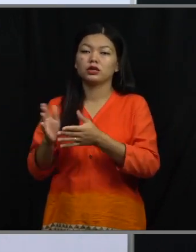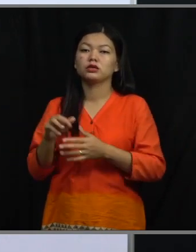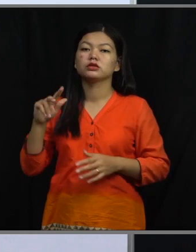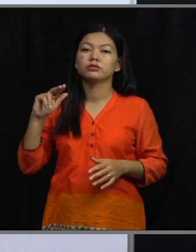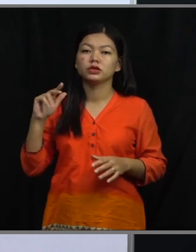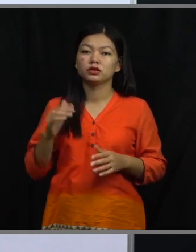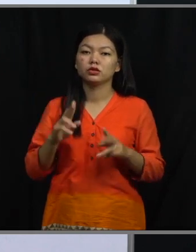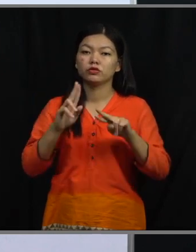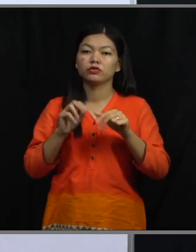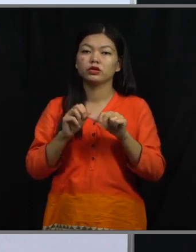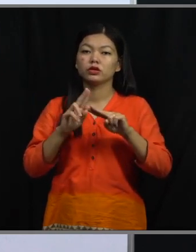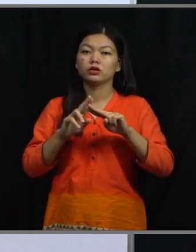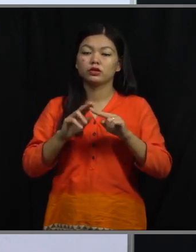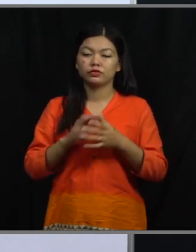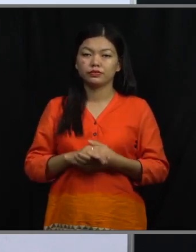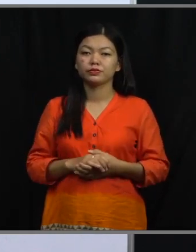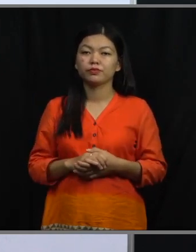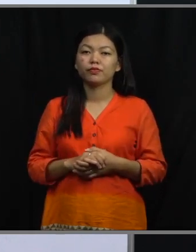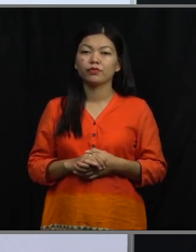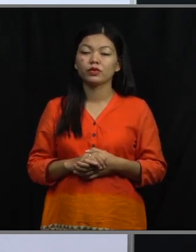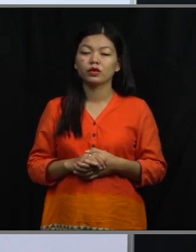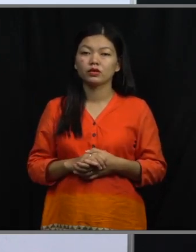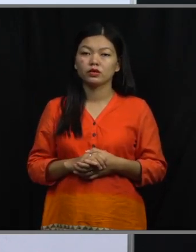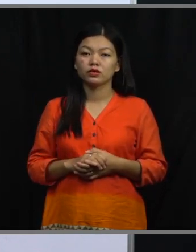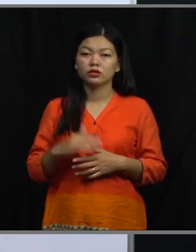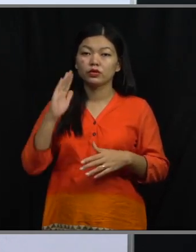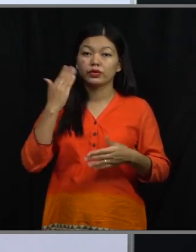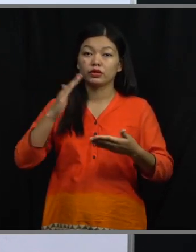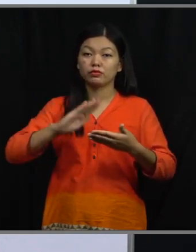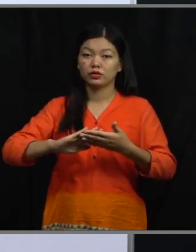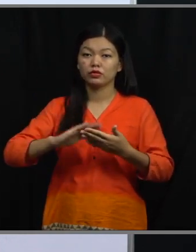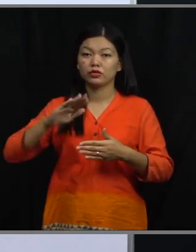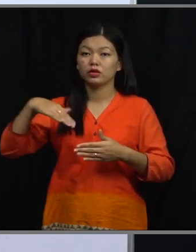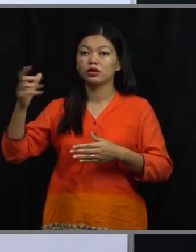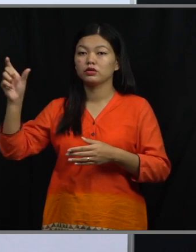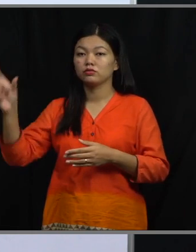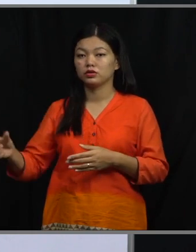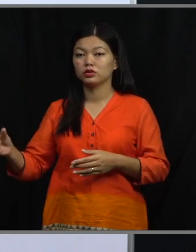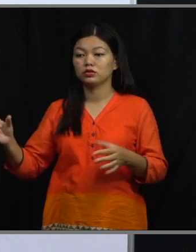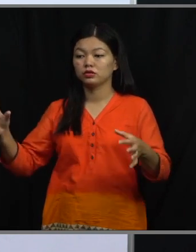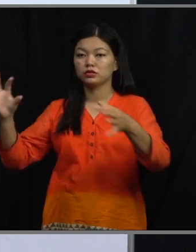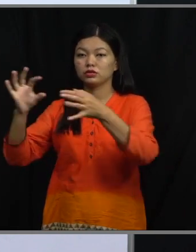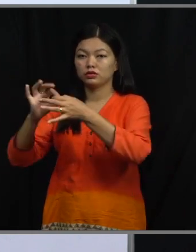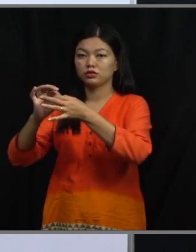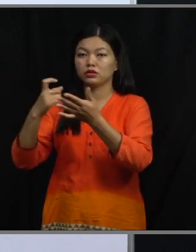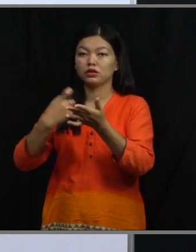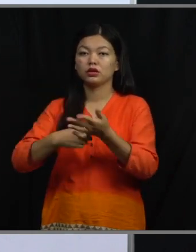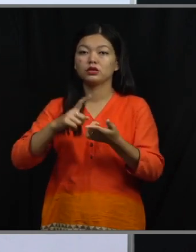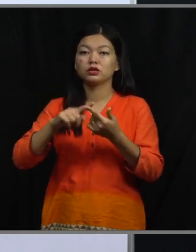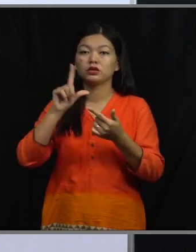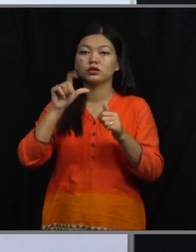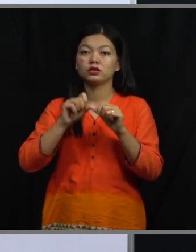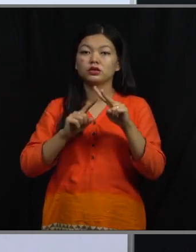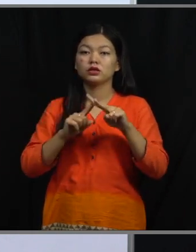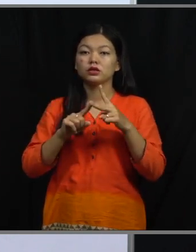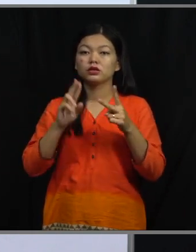affinity, okay? It's like I've mentioned, you're married to someone else, okay? Now what happens is that you become relatives, even to his parents